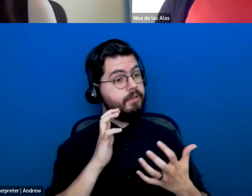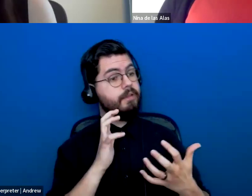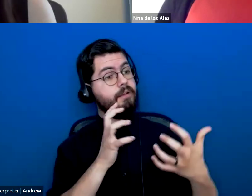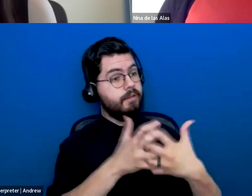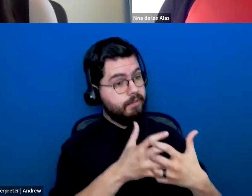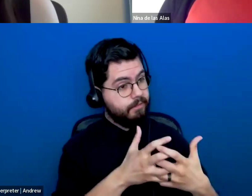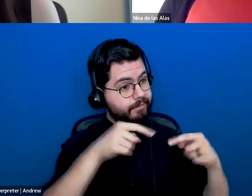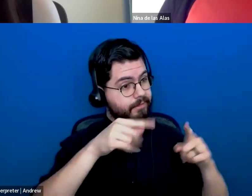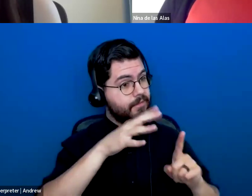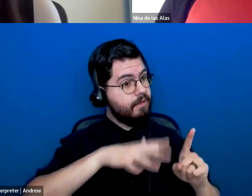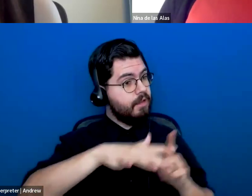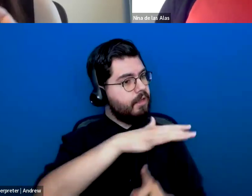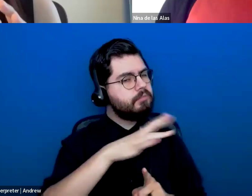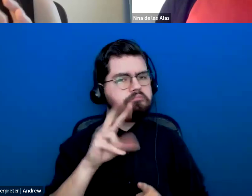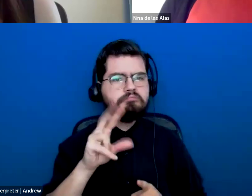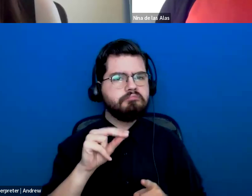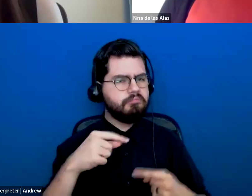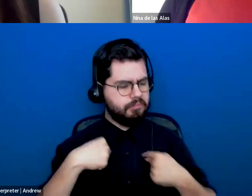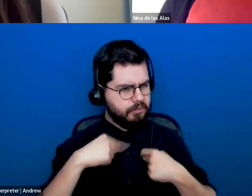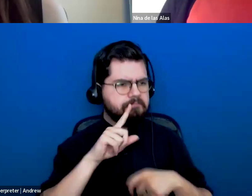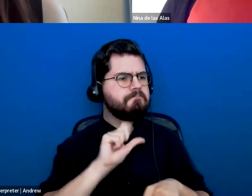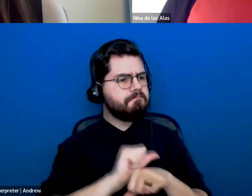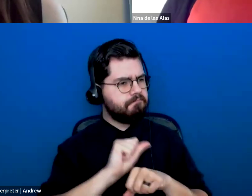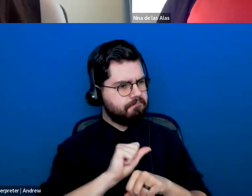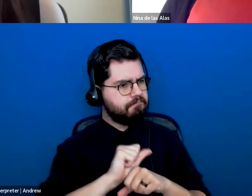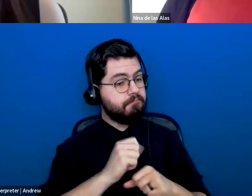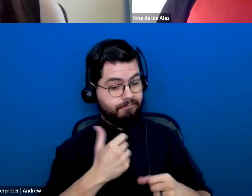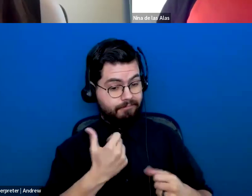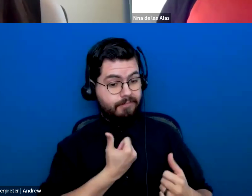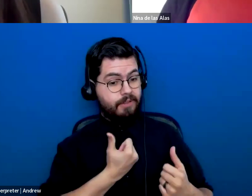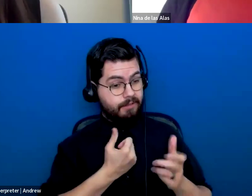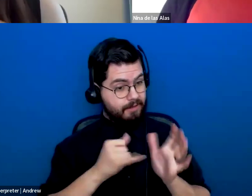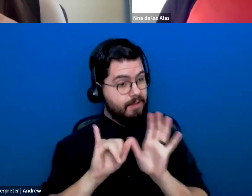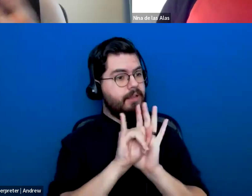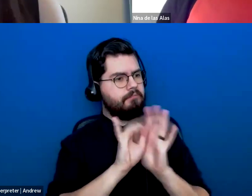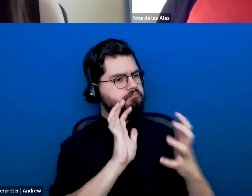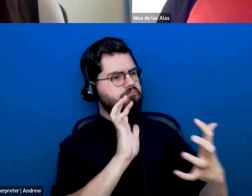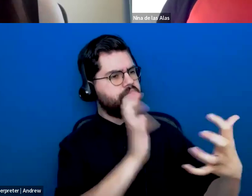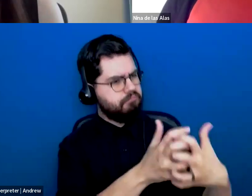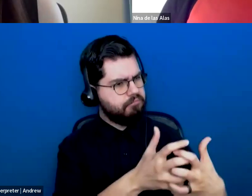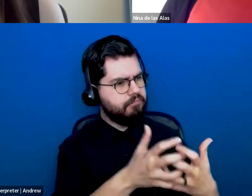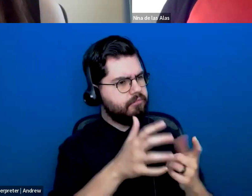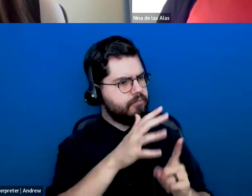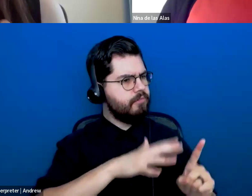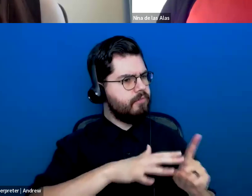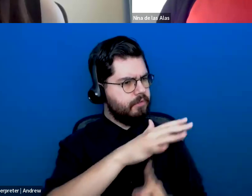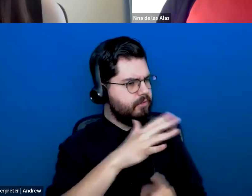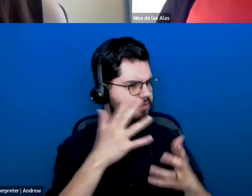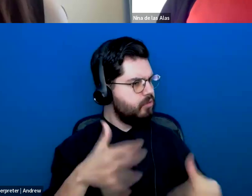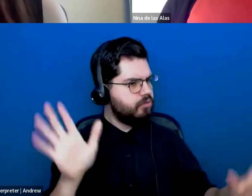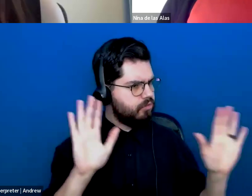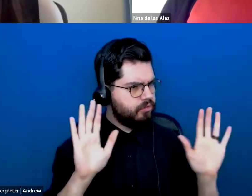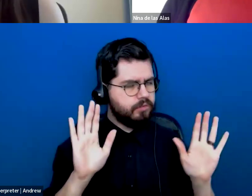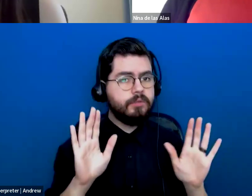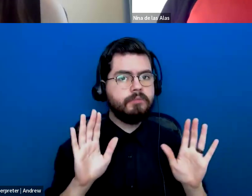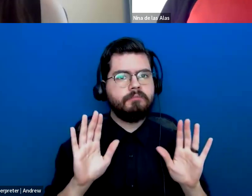already feel belonged. So that ability to be with authentic self without performing